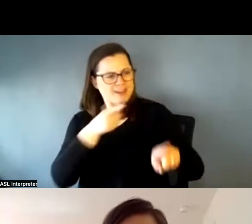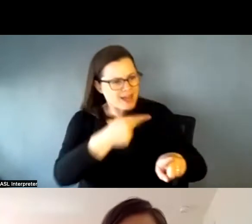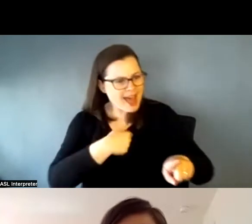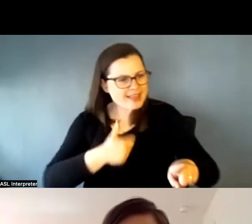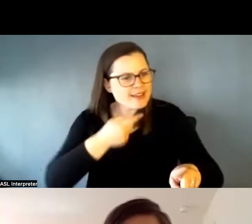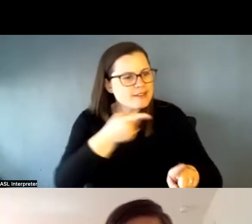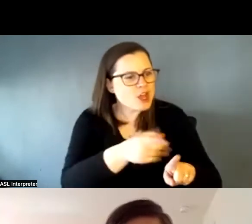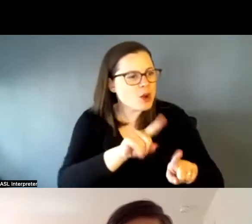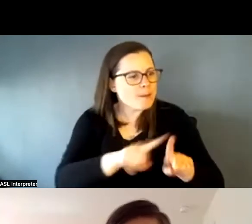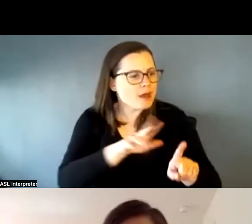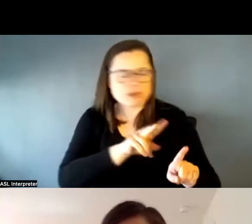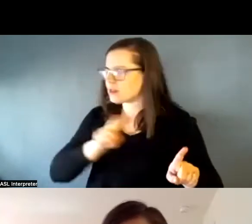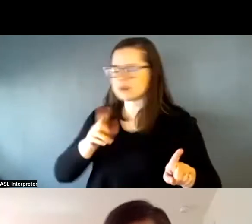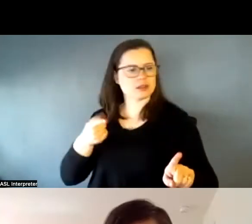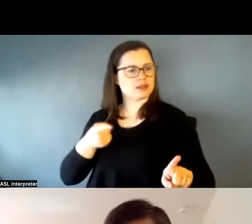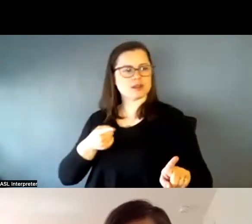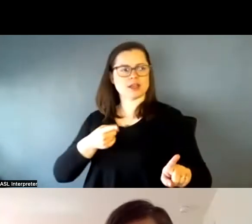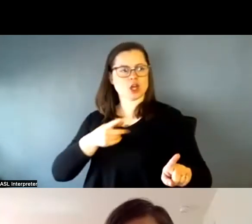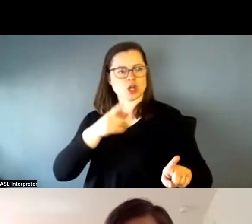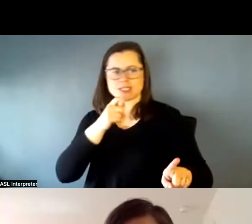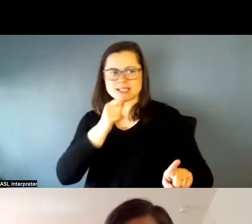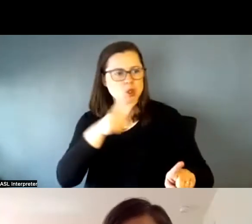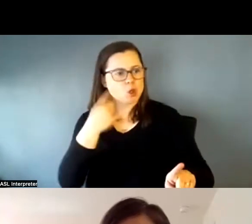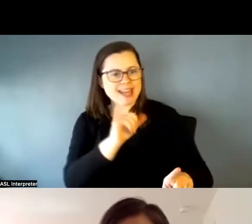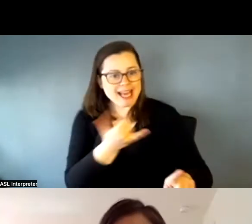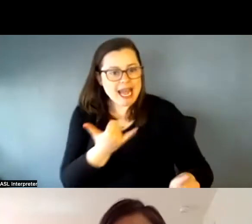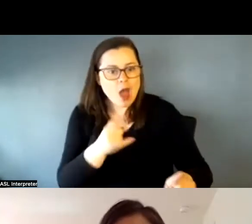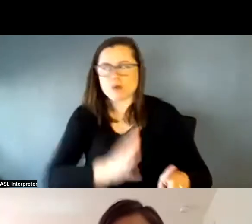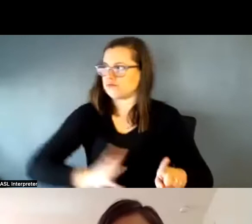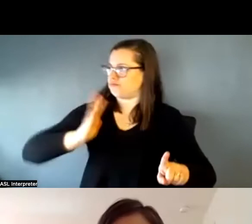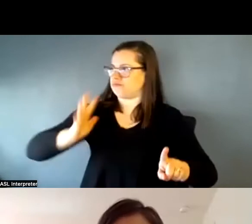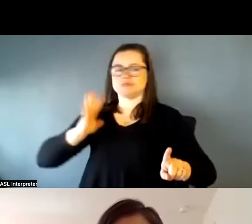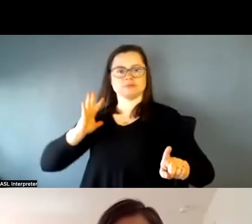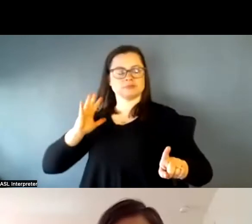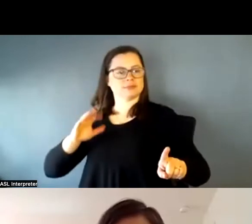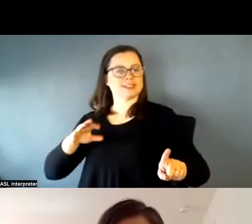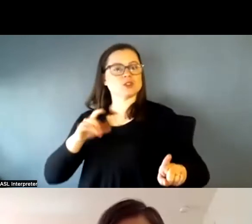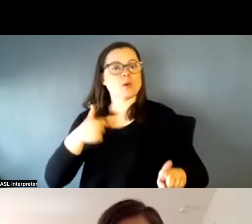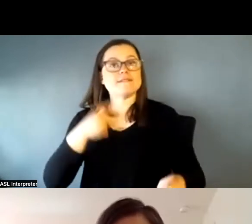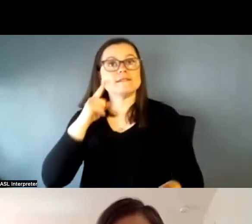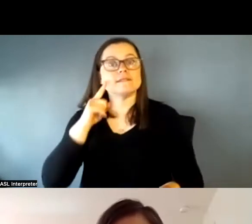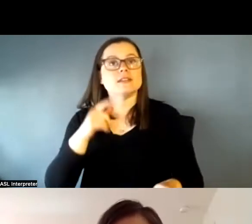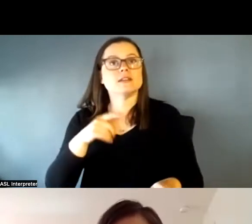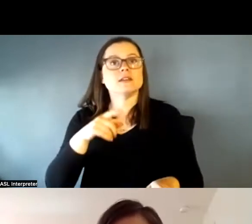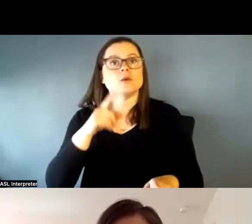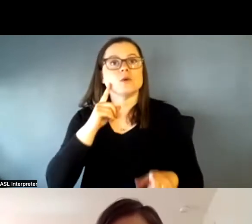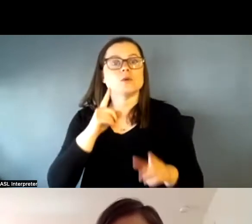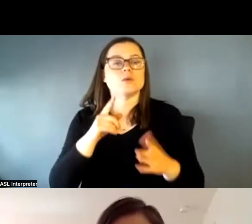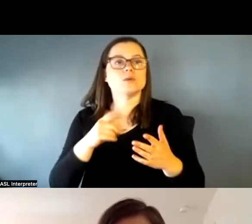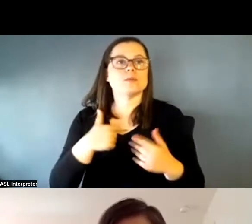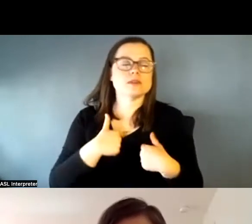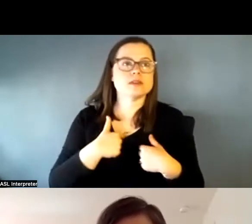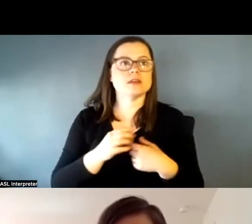I think the first step for me and for us all really is to acknowledge, in these histories,